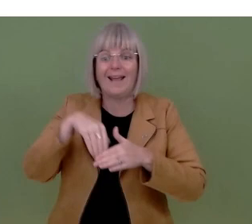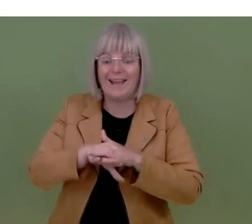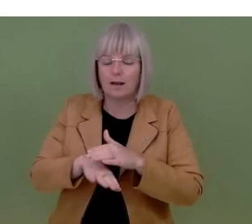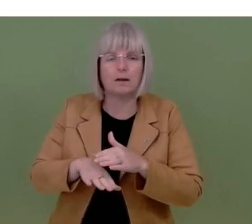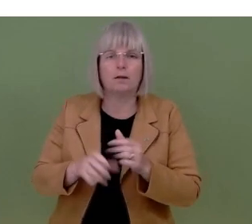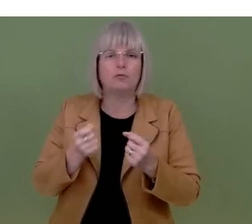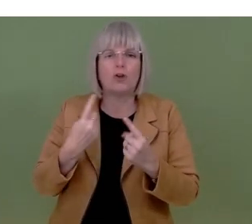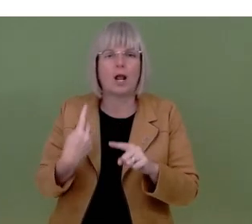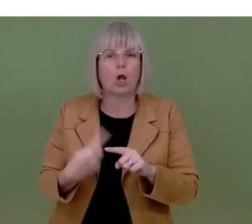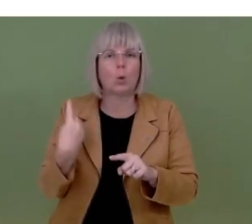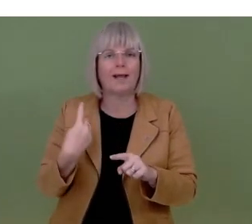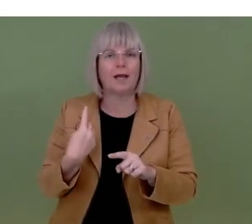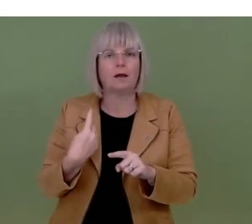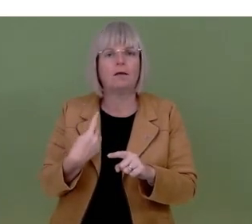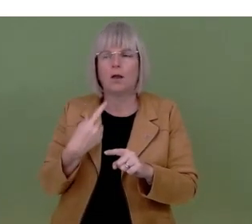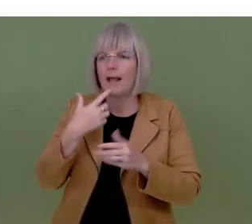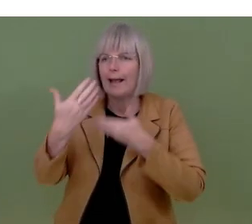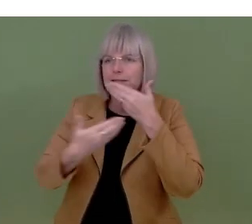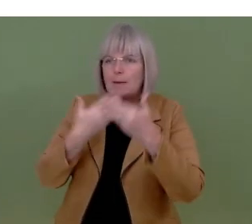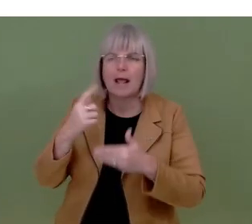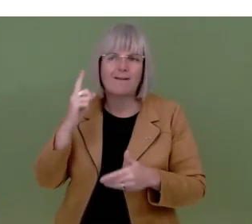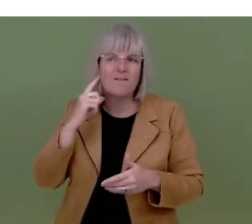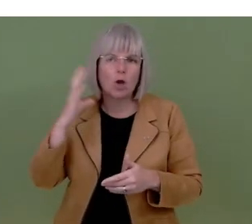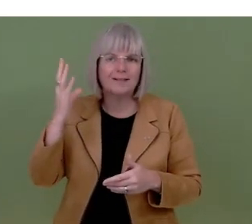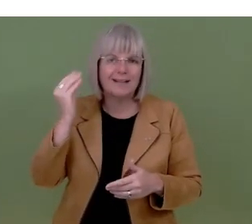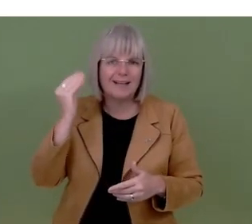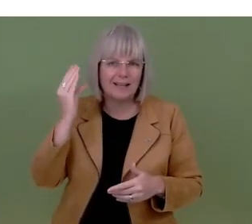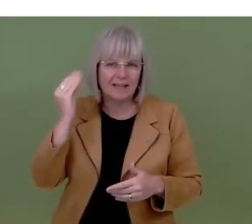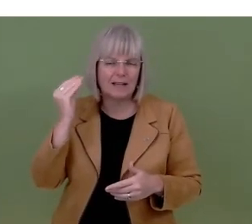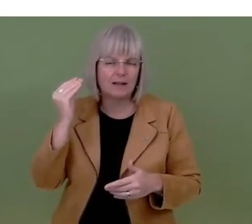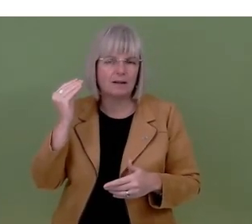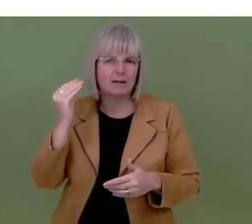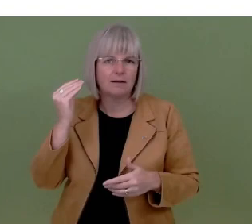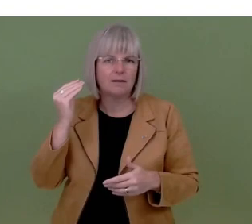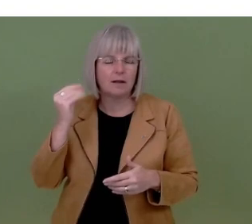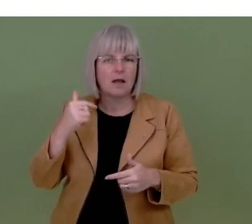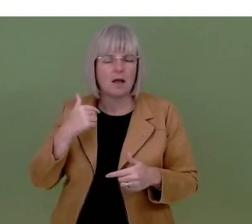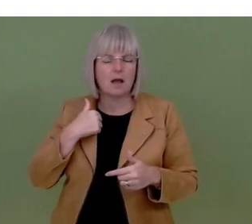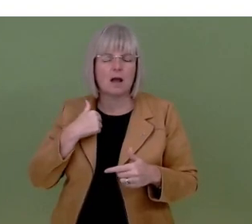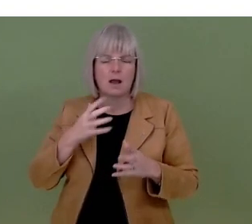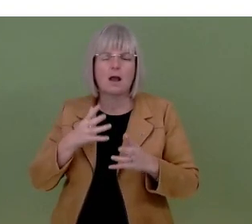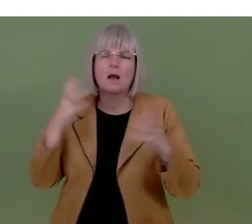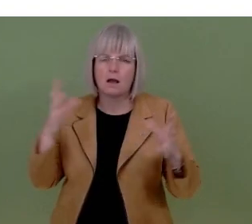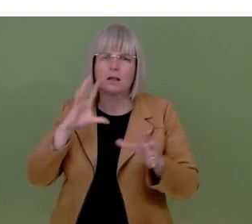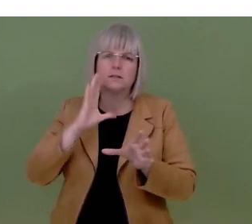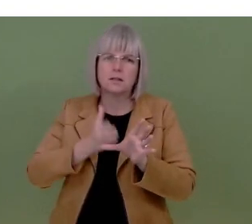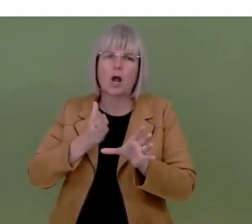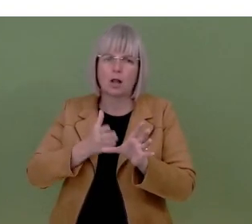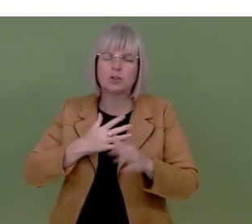voice hearing and was in a huge amount of psychological distress, that